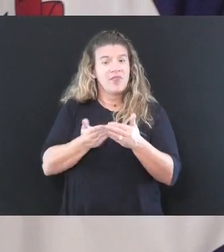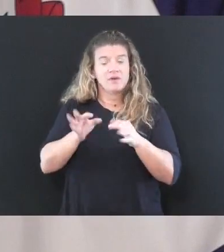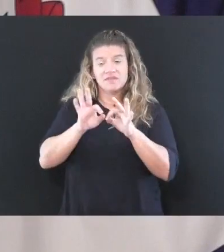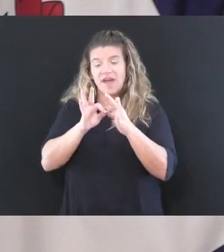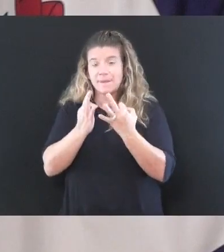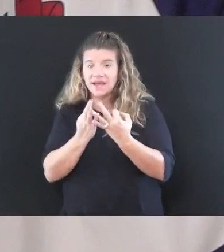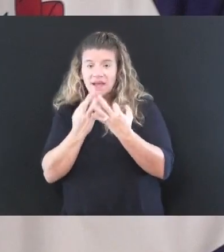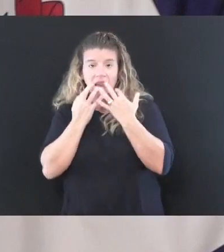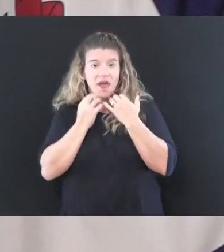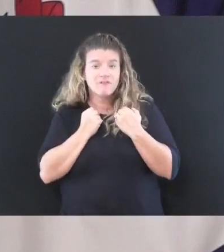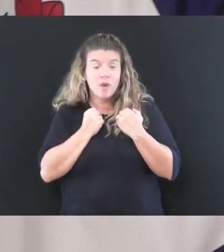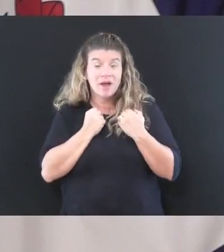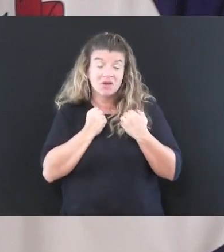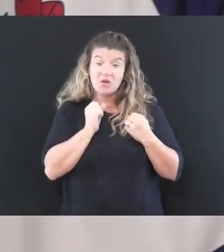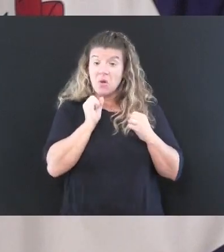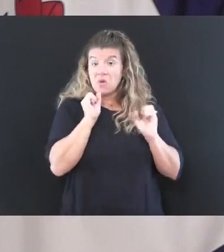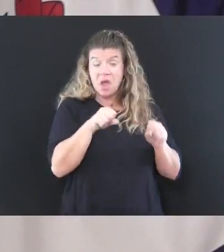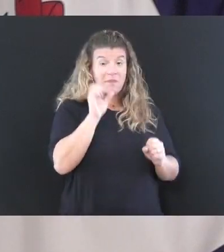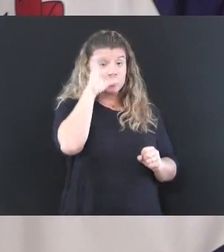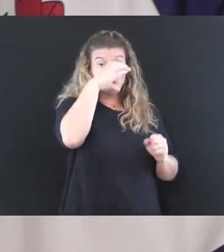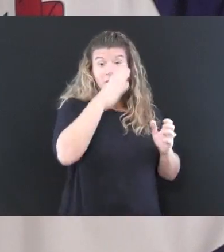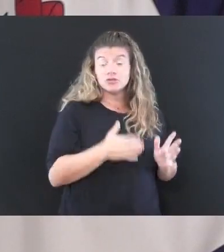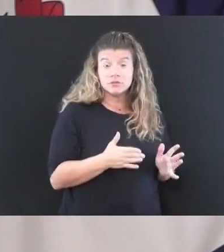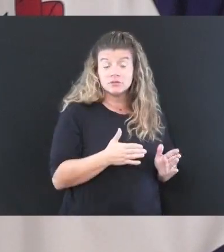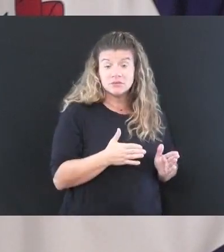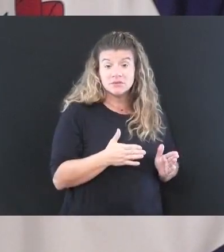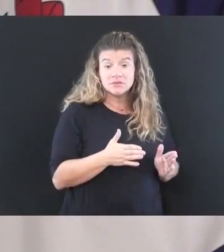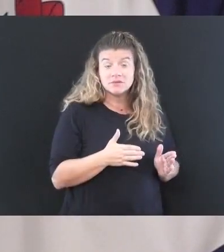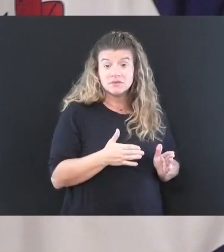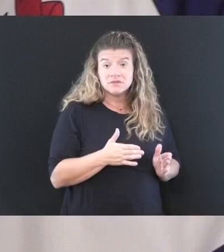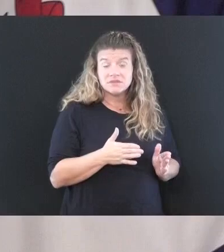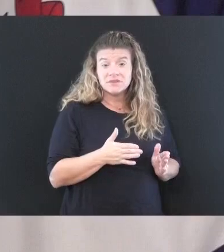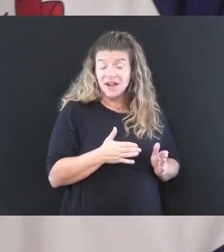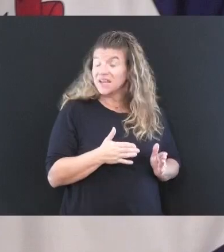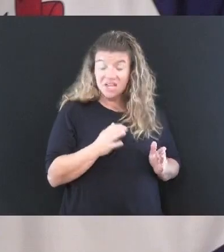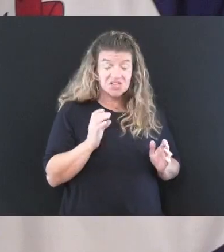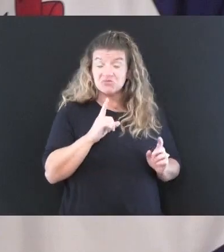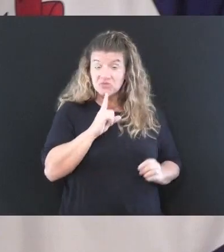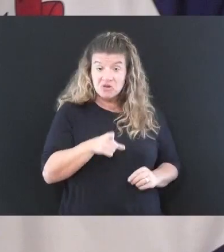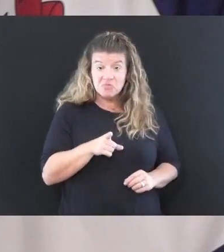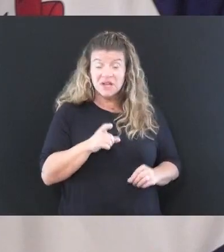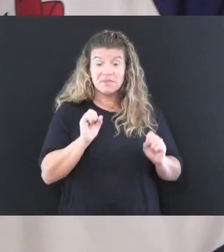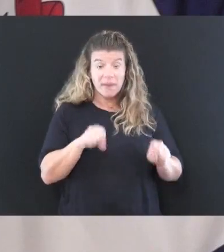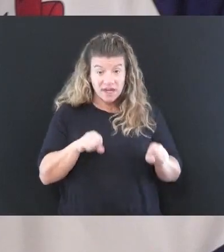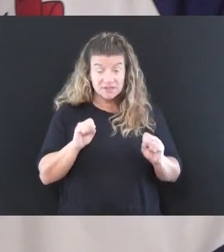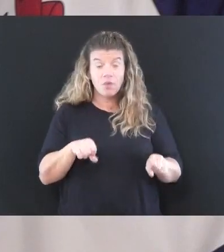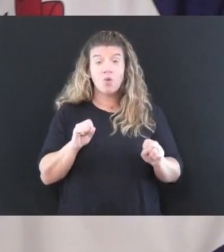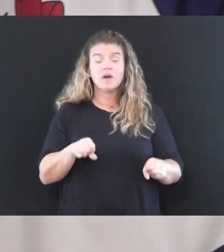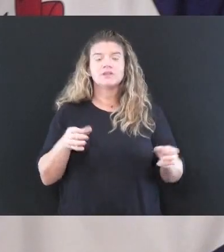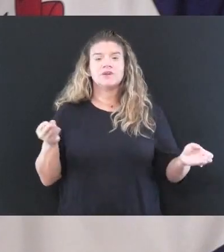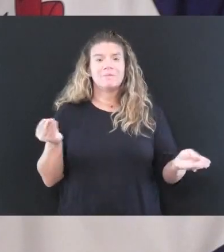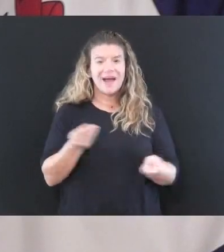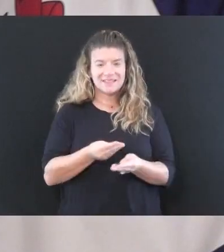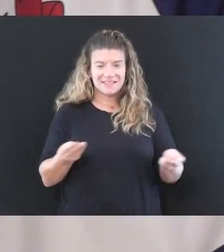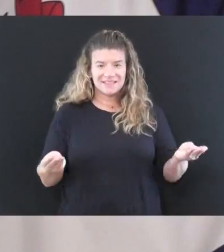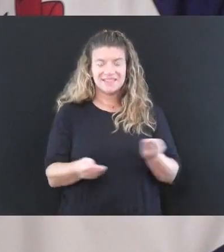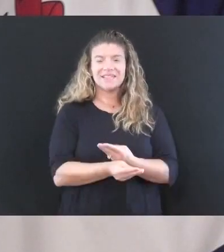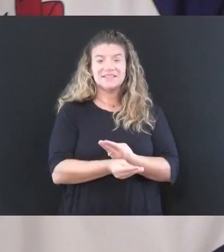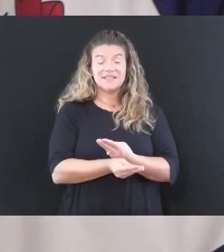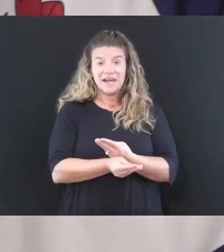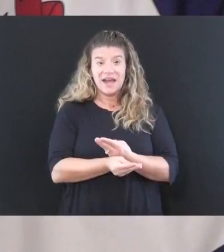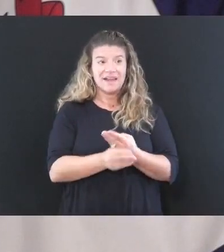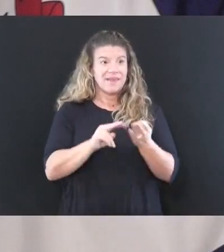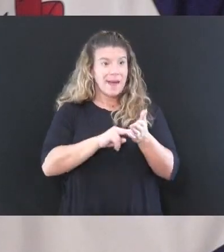be a stranger. Absolutely, they have the likelihood of passing this on, and then somebody's going to